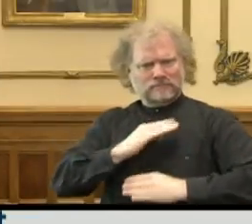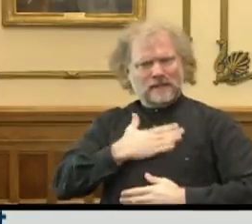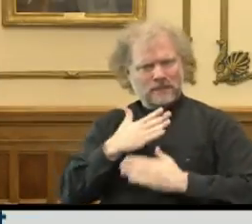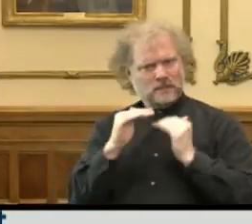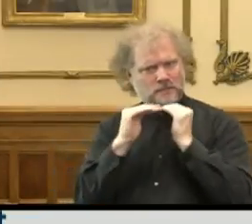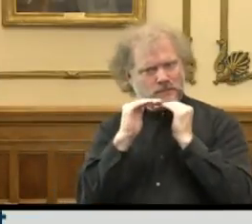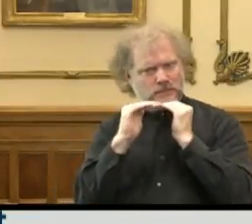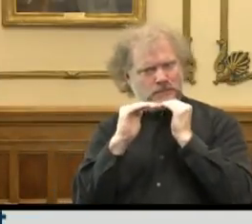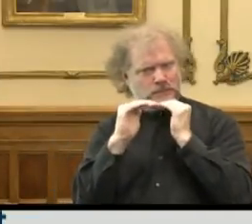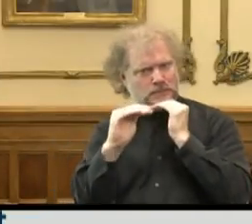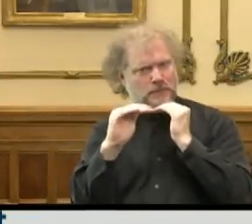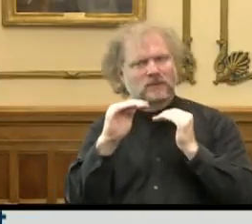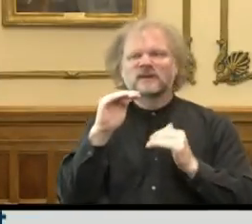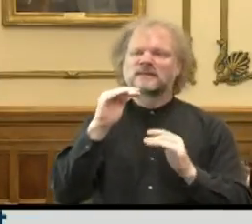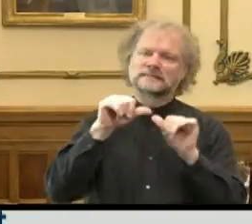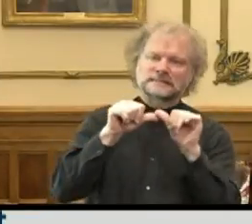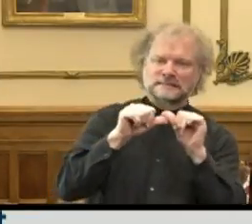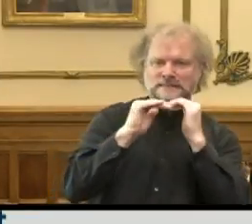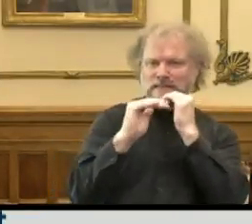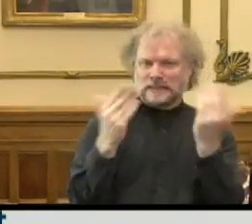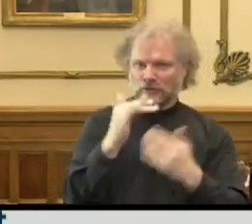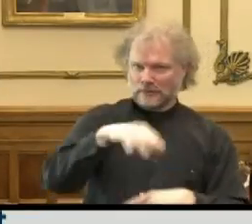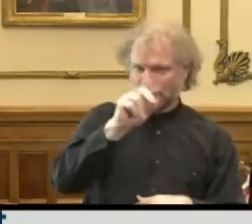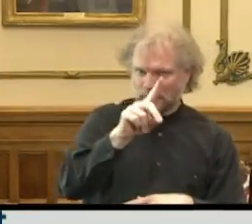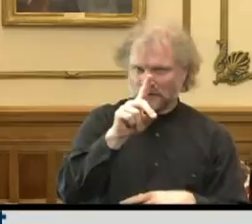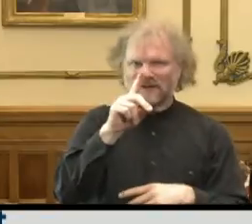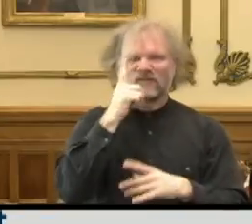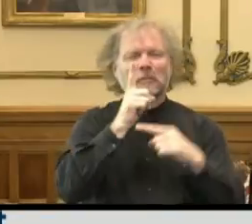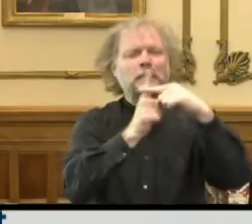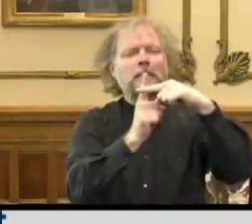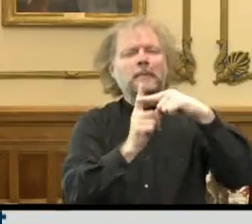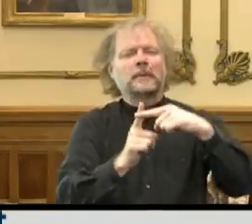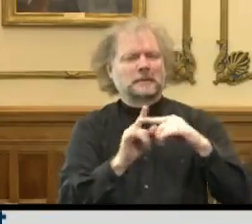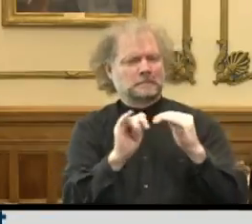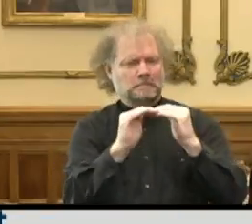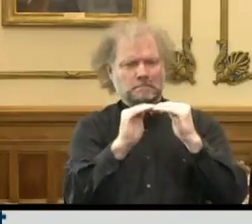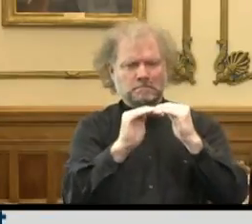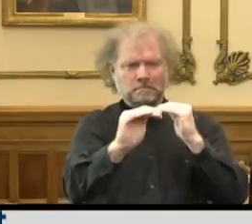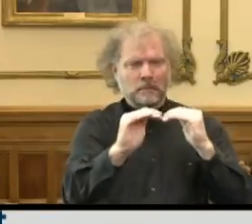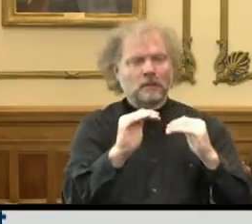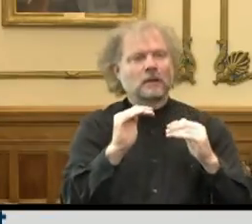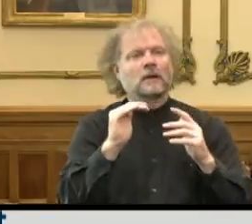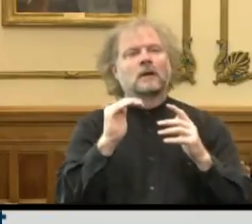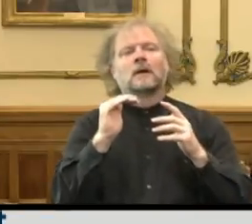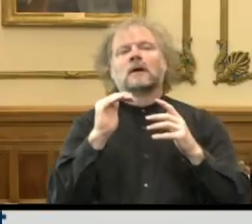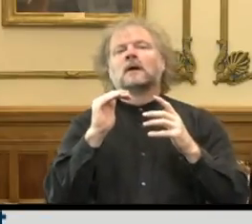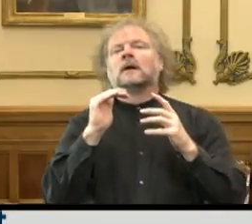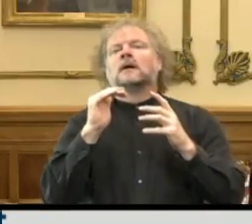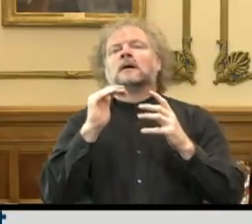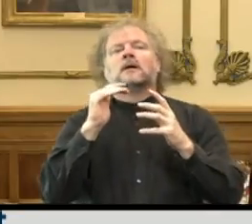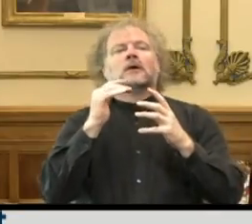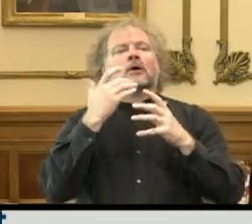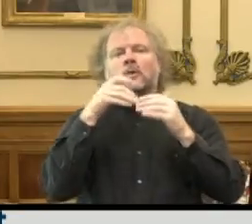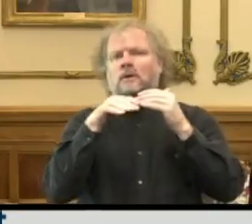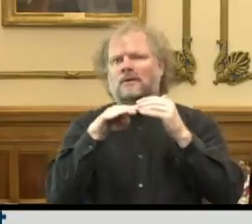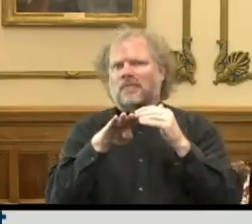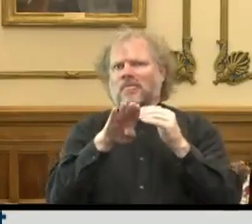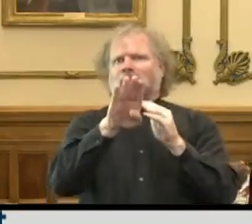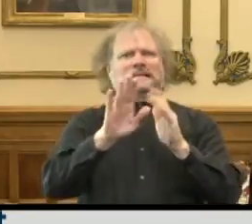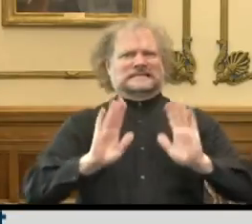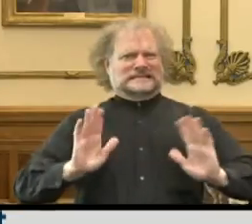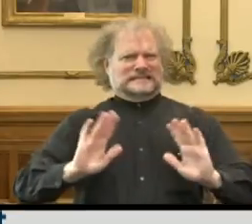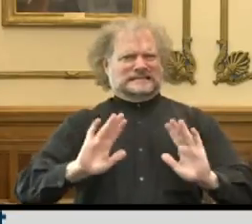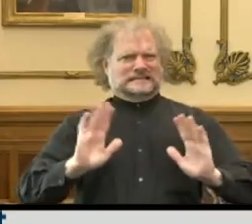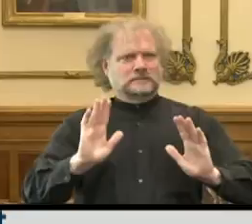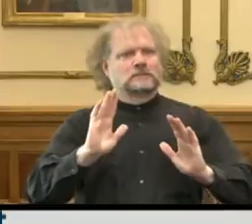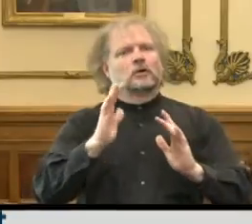kind of steady Eddie, Indiana here in terms of our positivity rate. We don't want that to trend up. We'd like